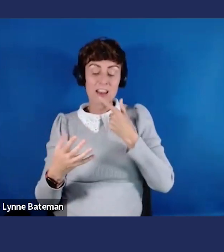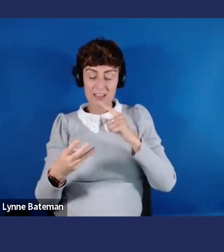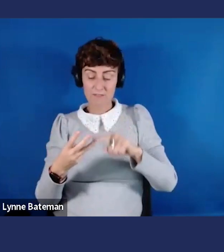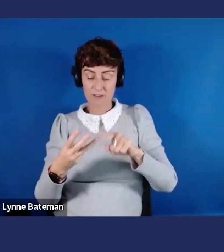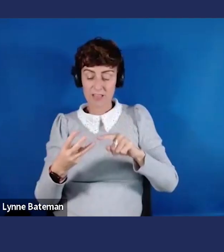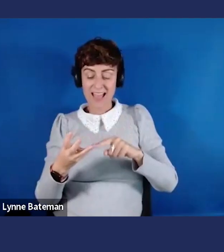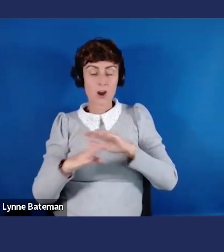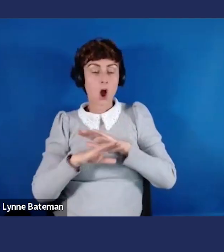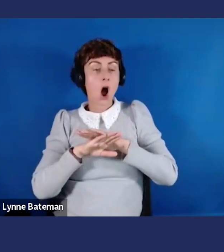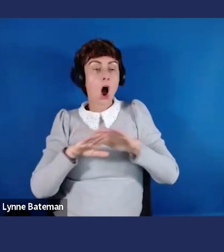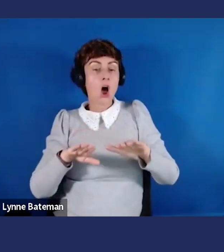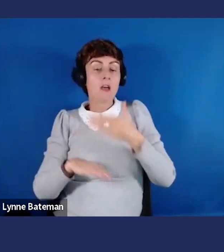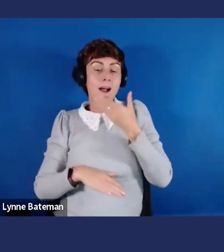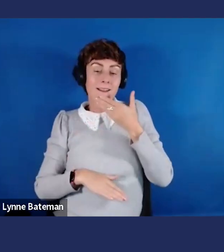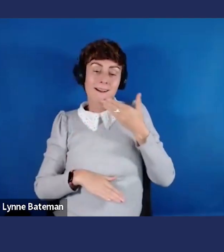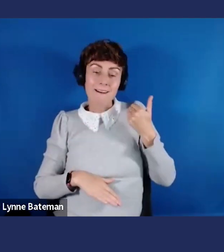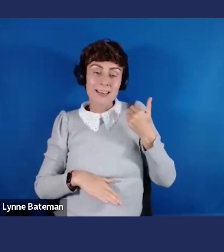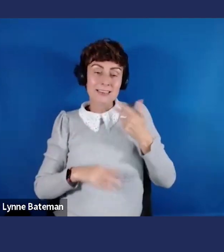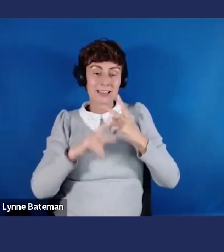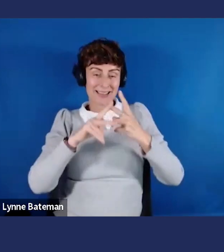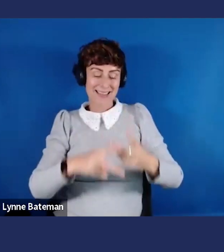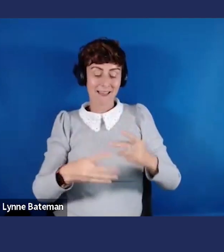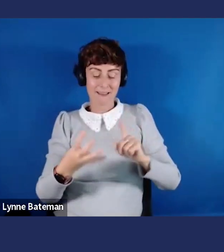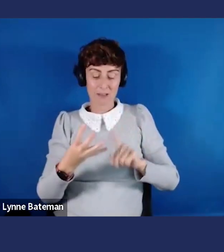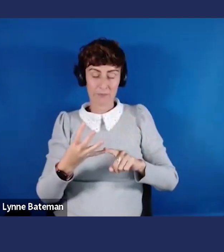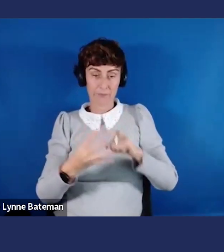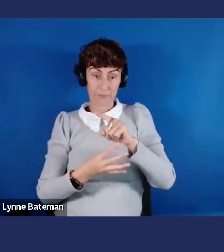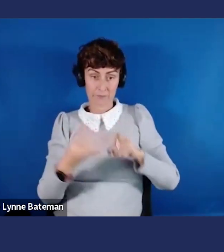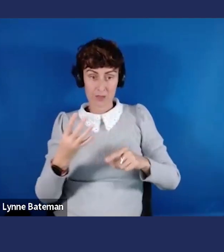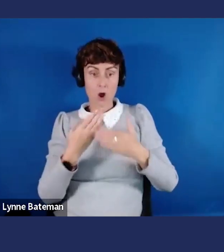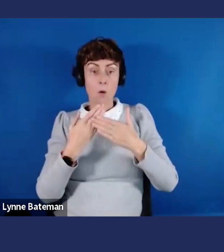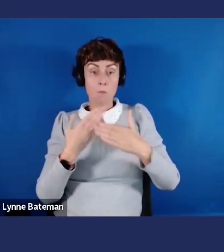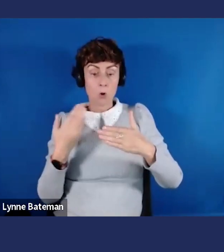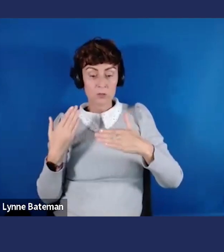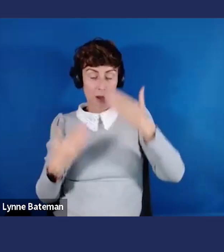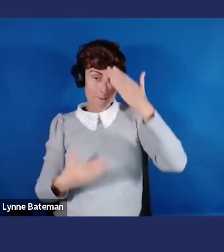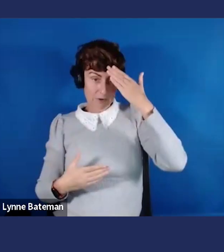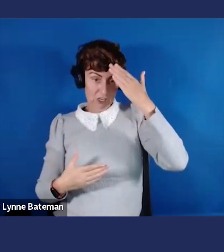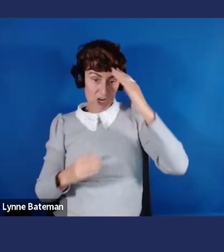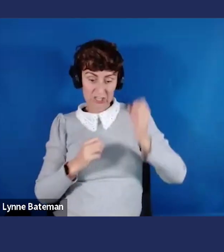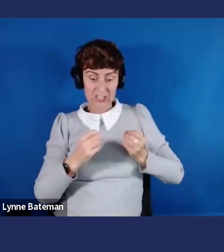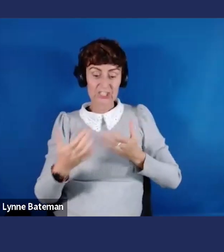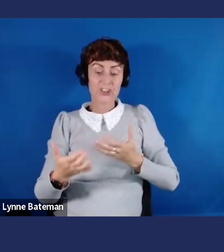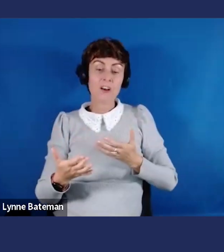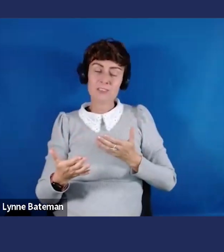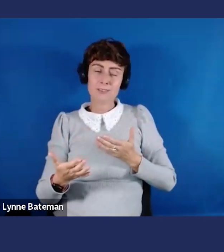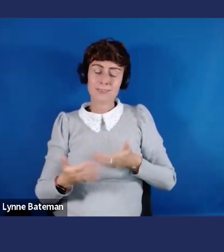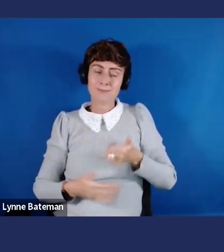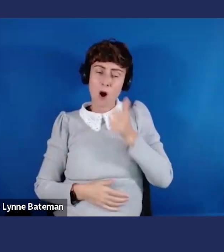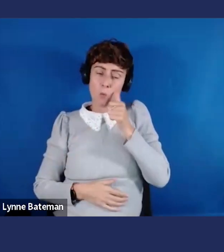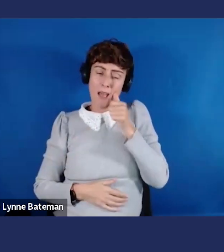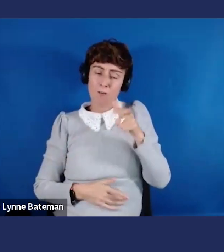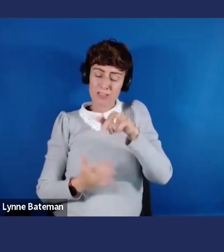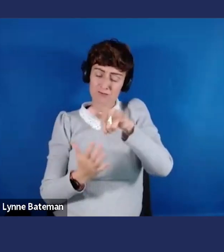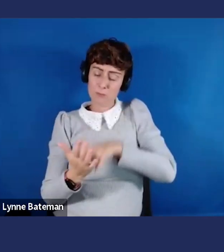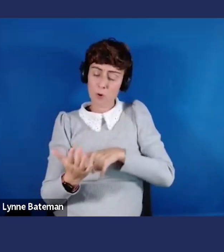unkind care. And most maternity services are very aware of the report. And in my particular